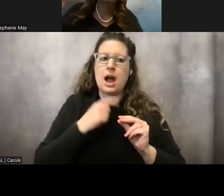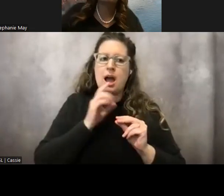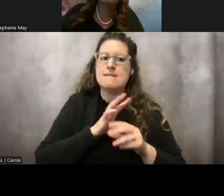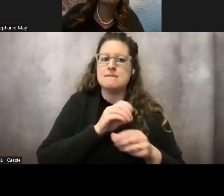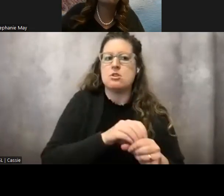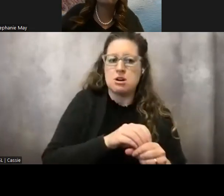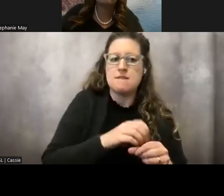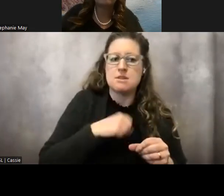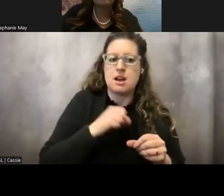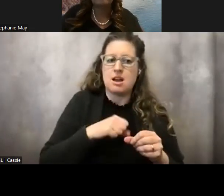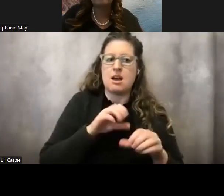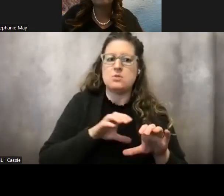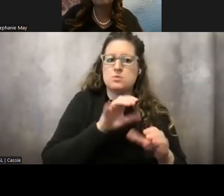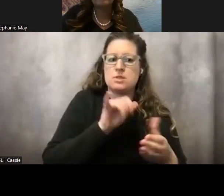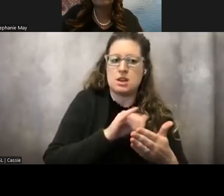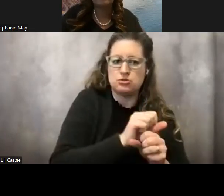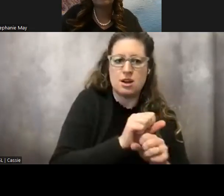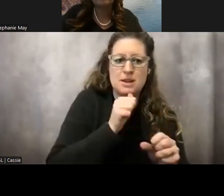I want to bring